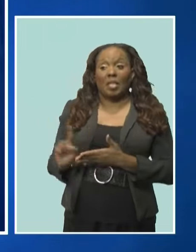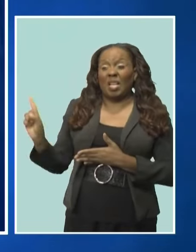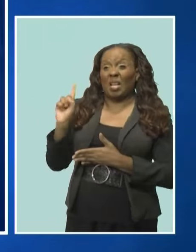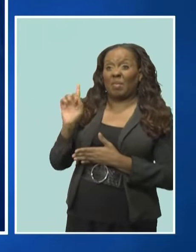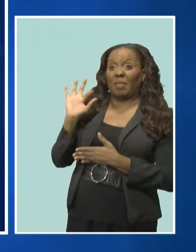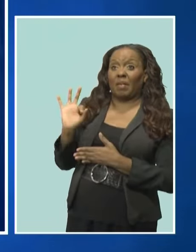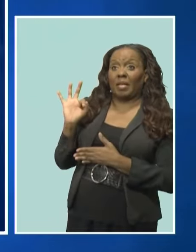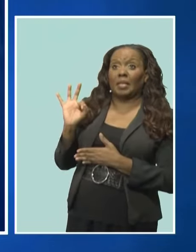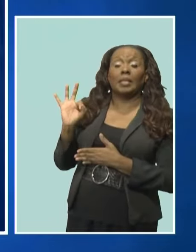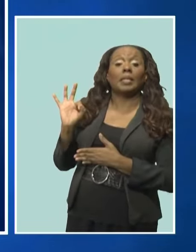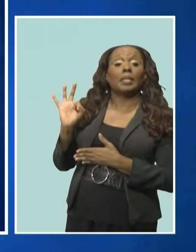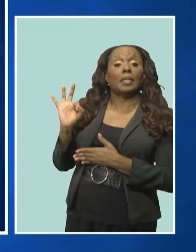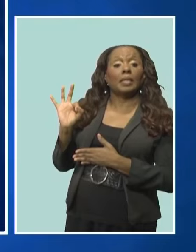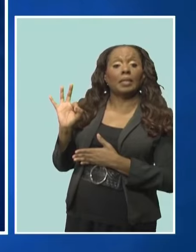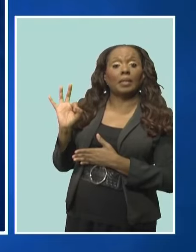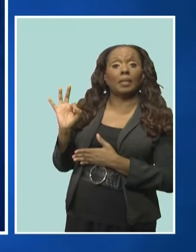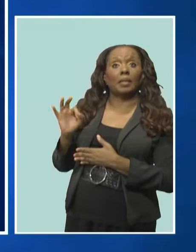the principal